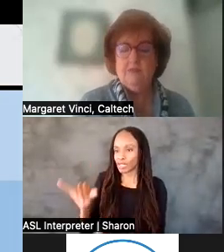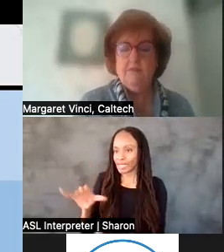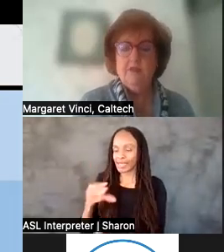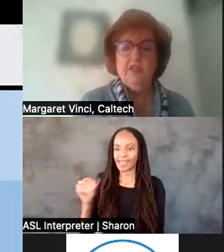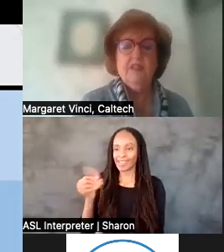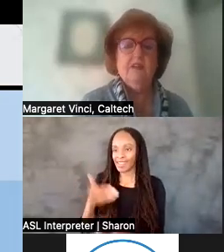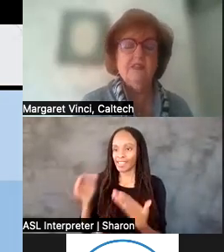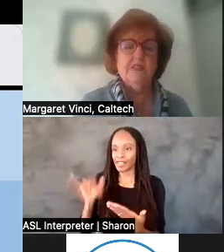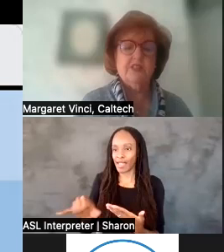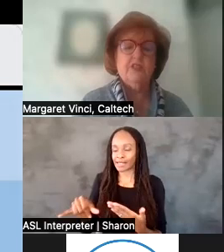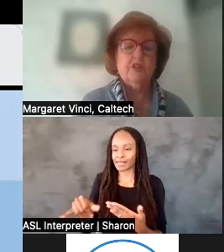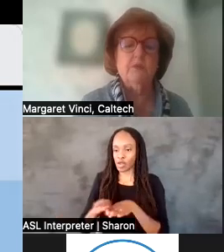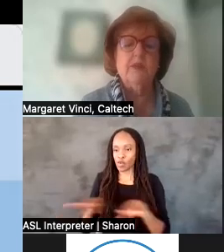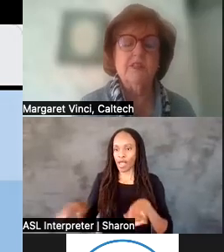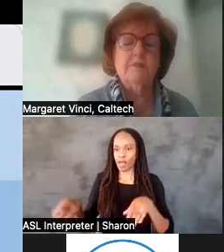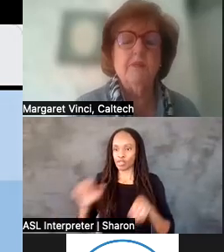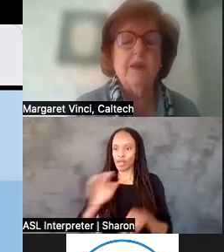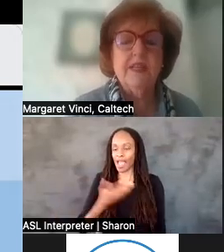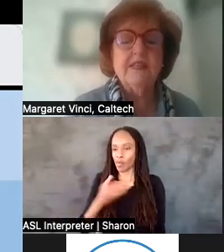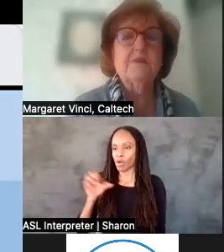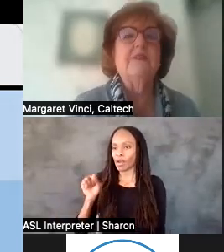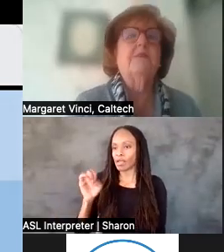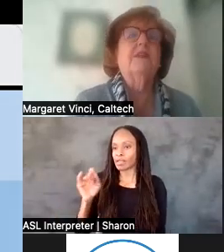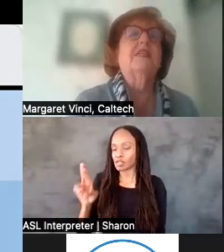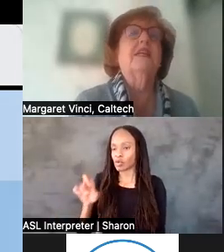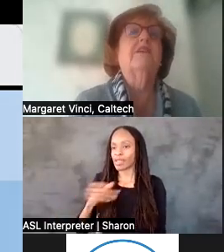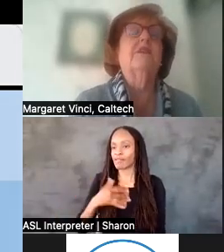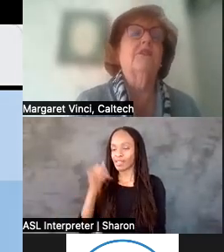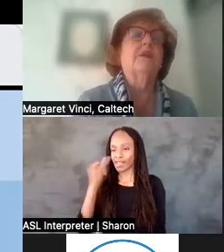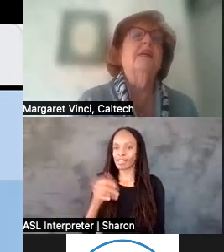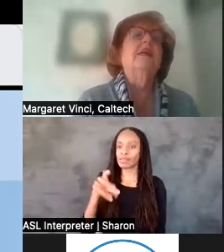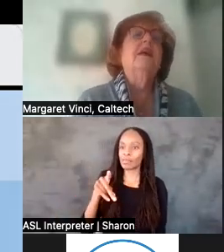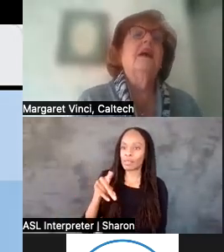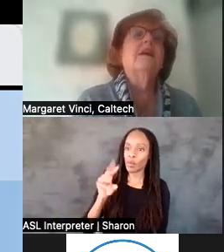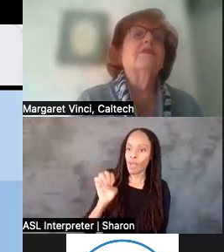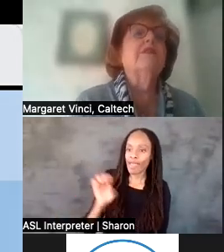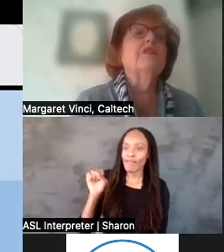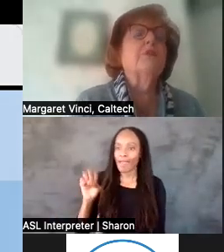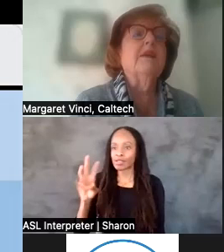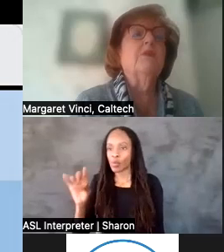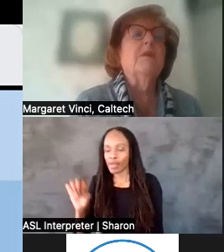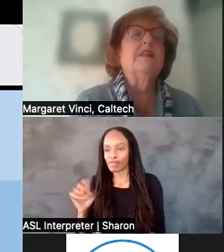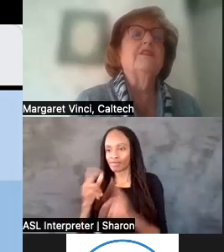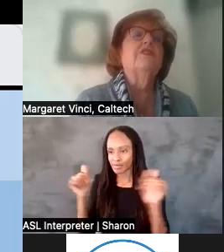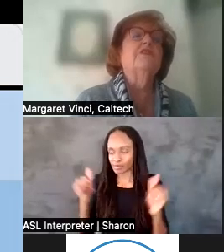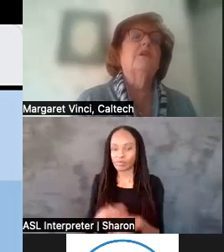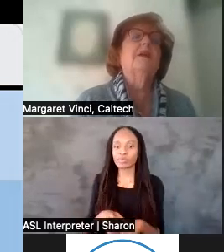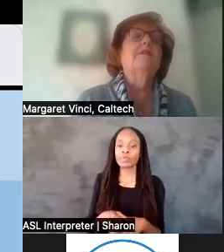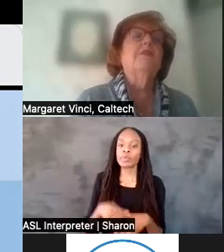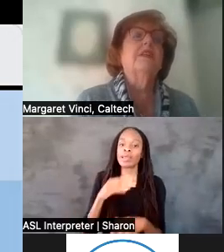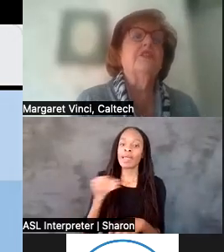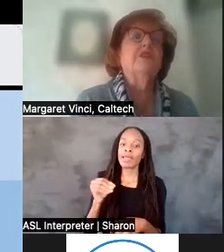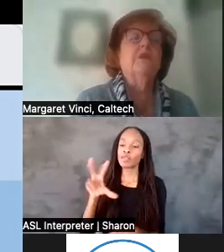that is ground motion, then our sensors determine whether it's a P wave and an S wave and whether it's an accurate earthquake. 320 were a magnitude 2